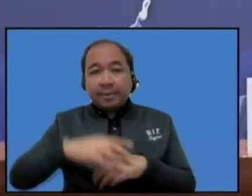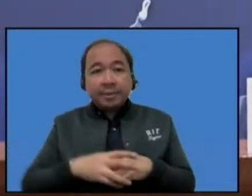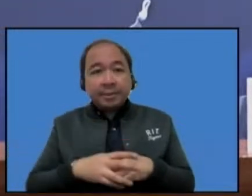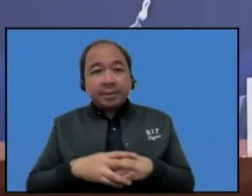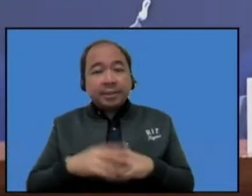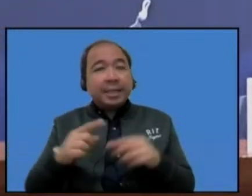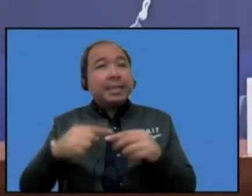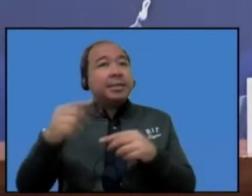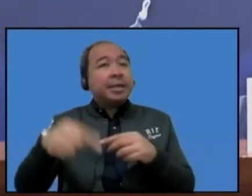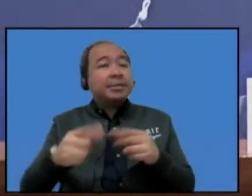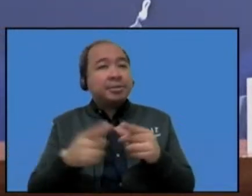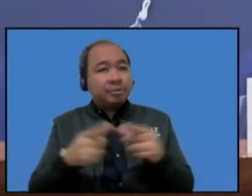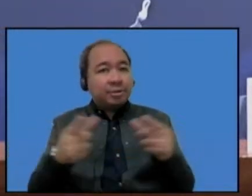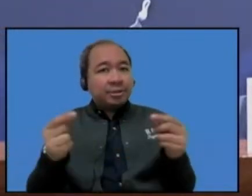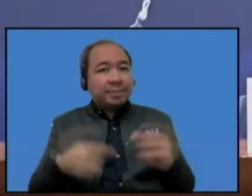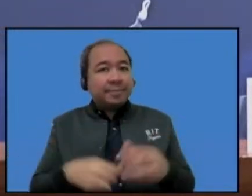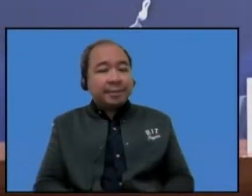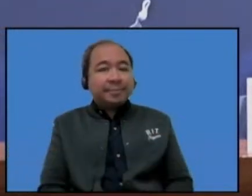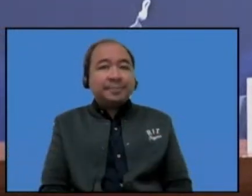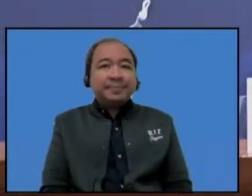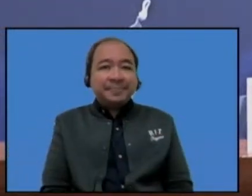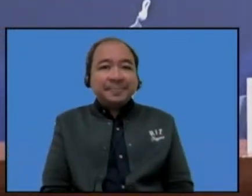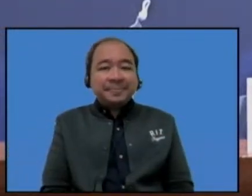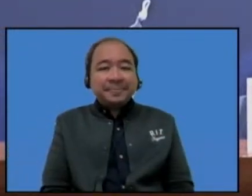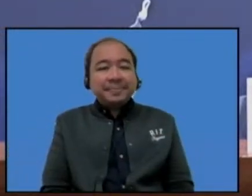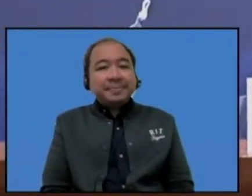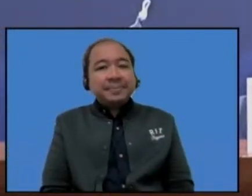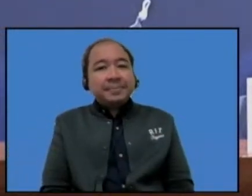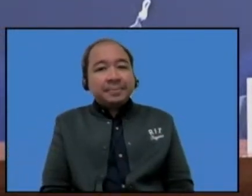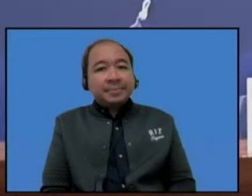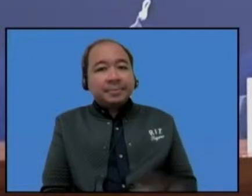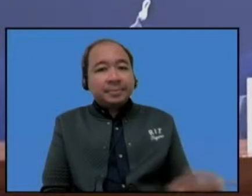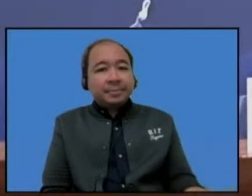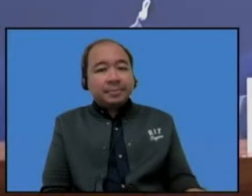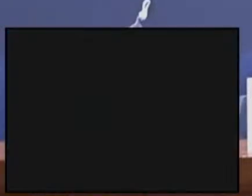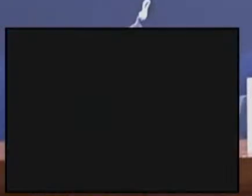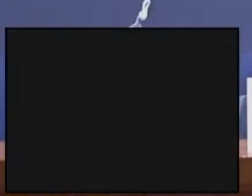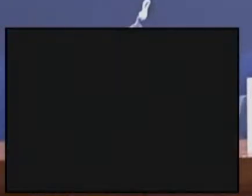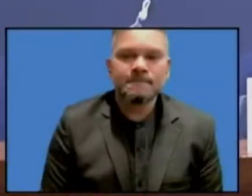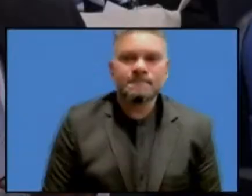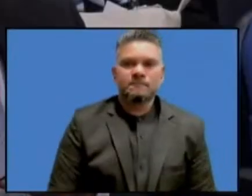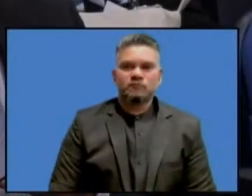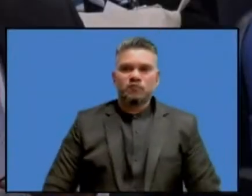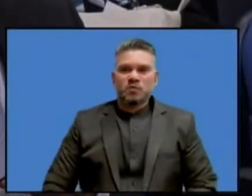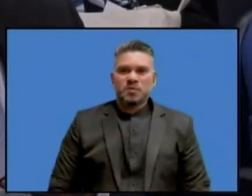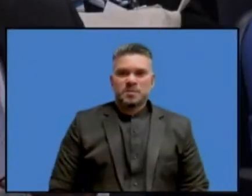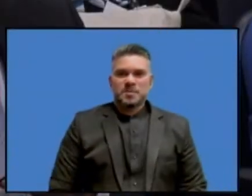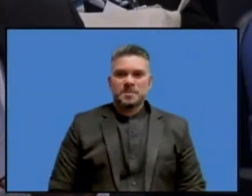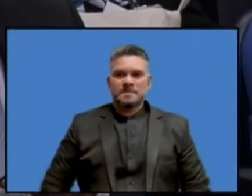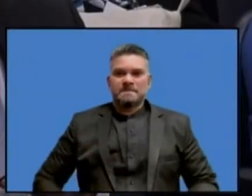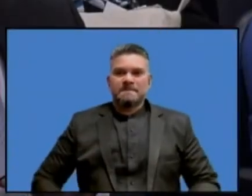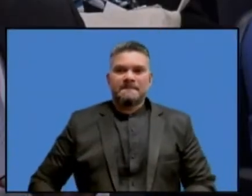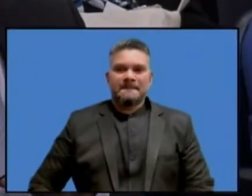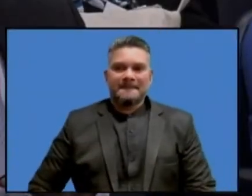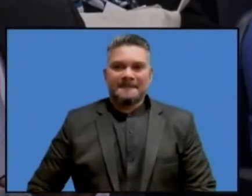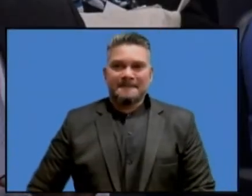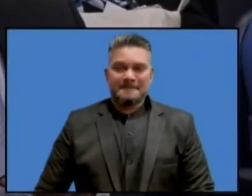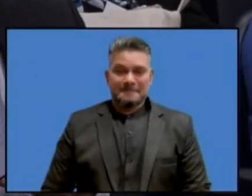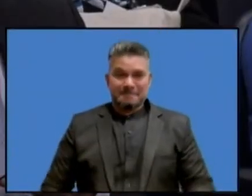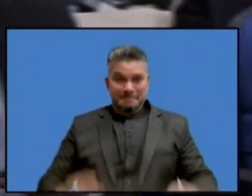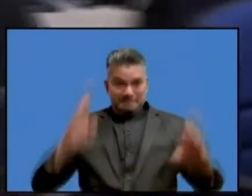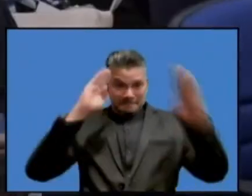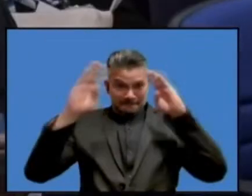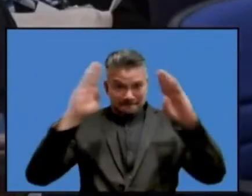by Japan. Esteemed colleagues, good afternoon. Our gathering underscores the urgency of